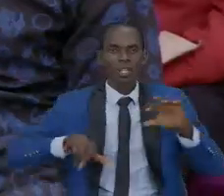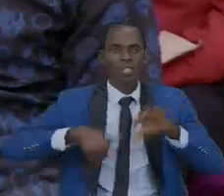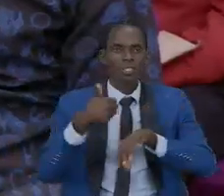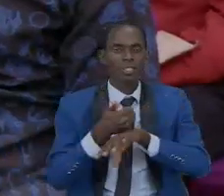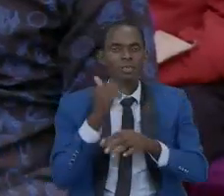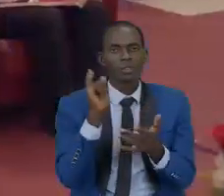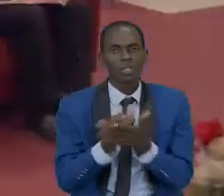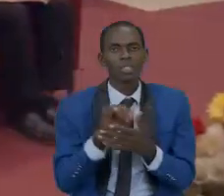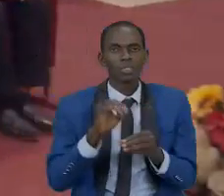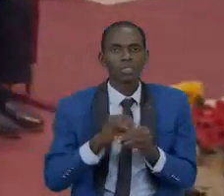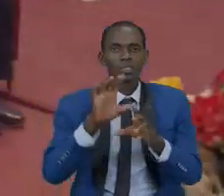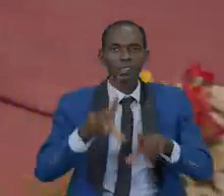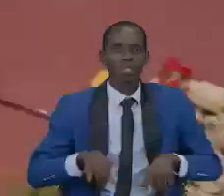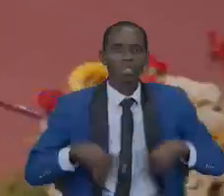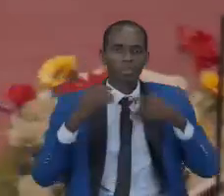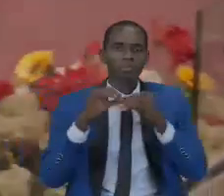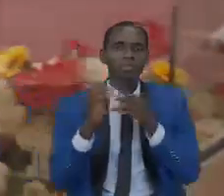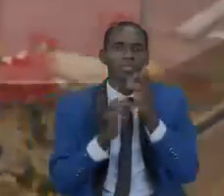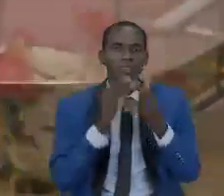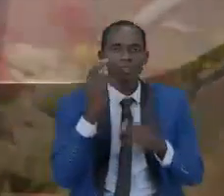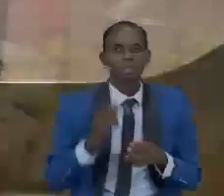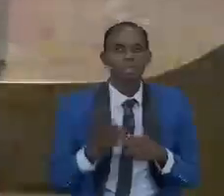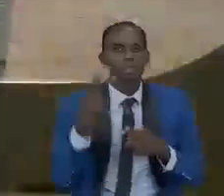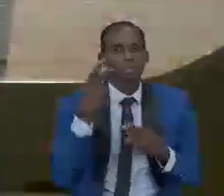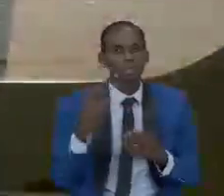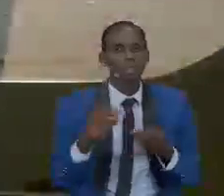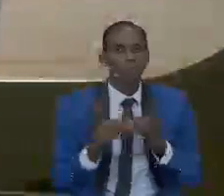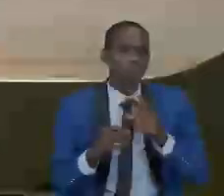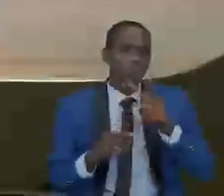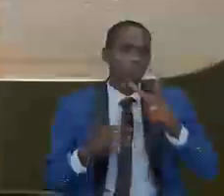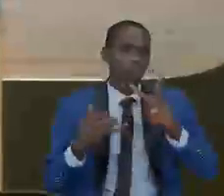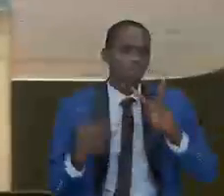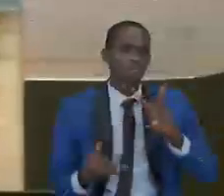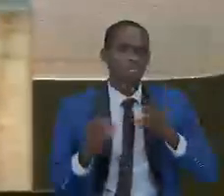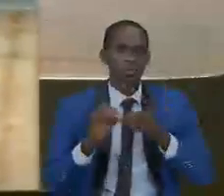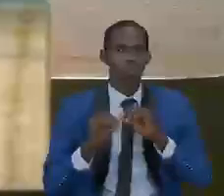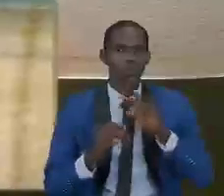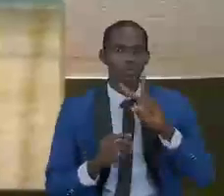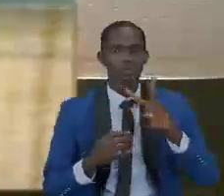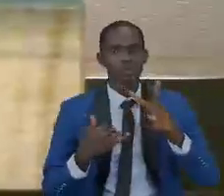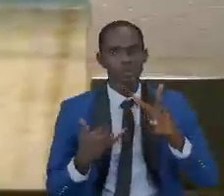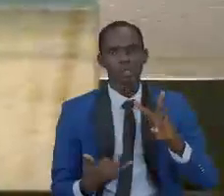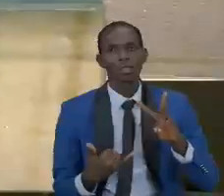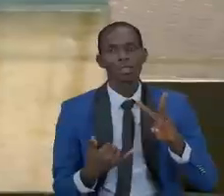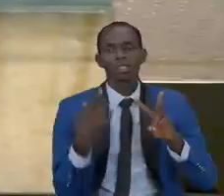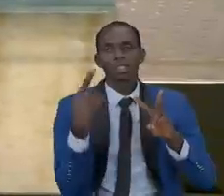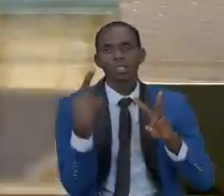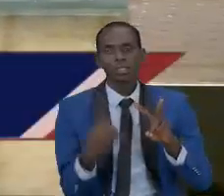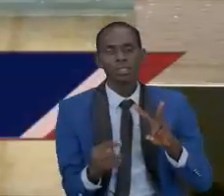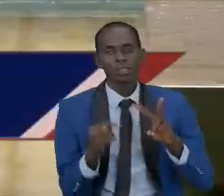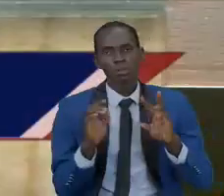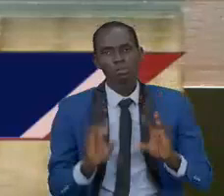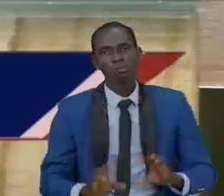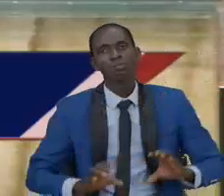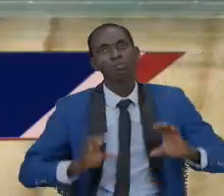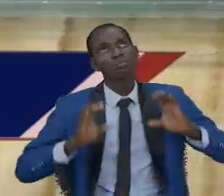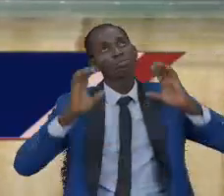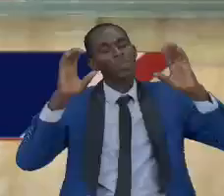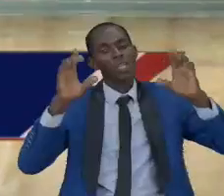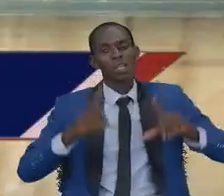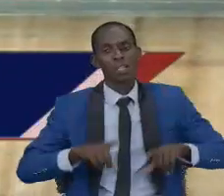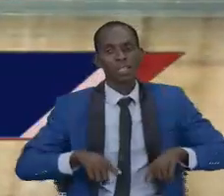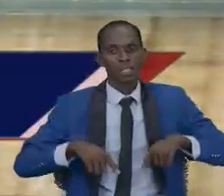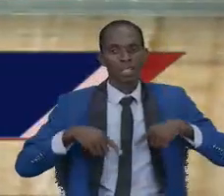your life in Jesus name let's look at number two there number two the consecrated lifestyle